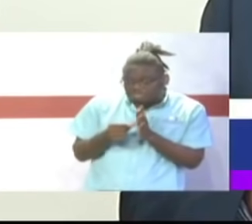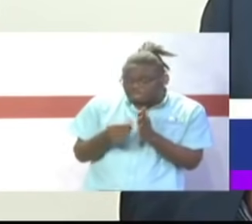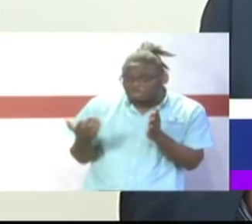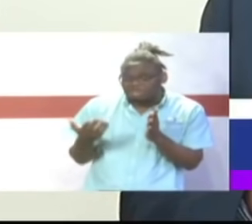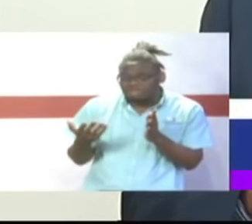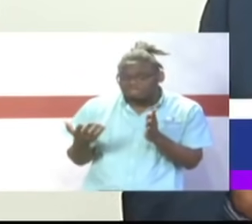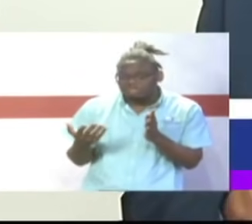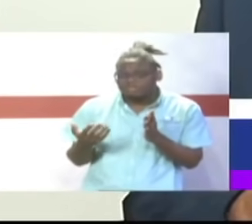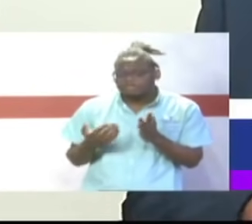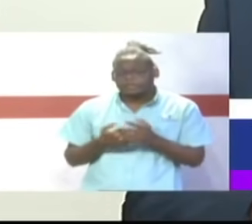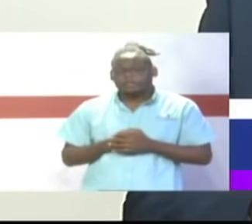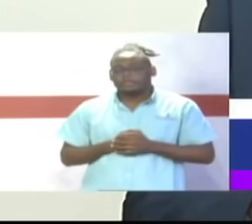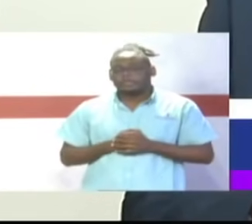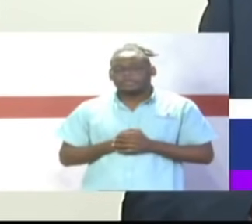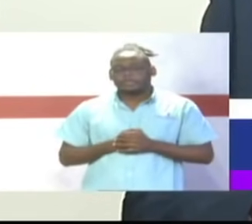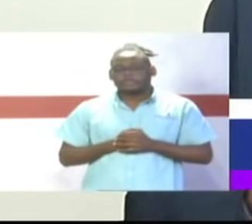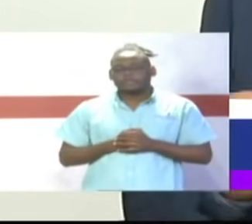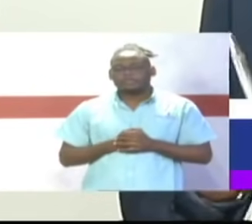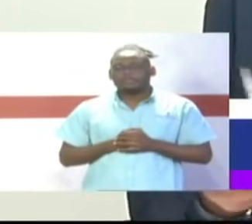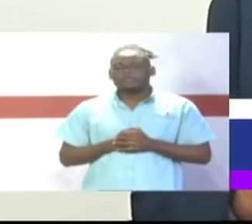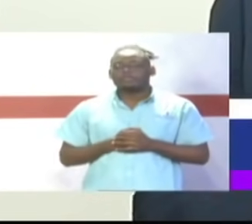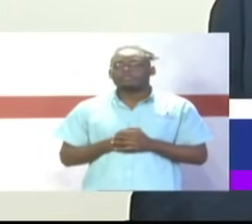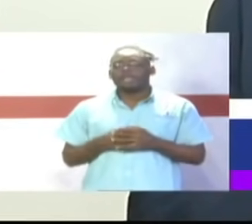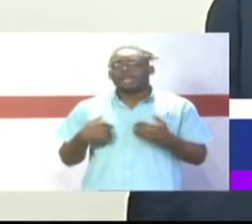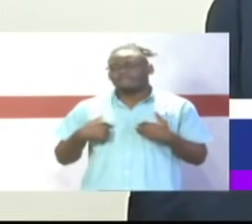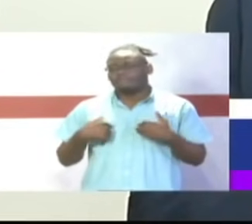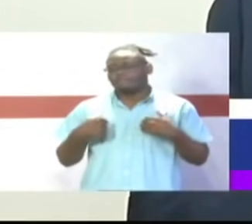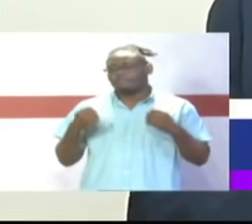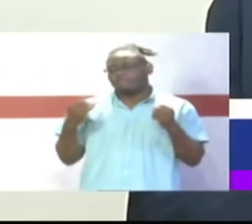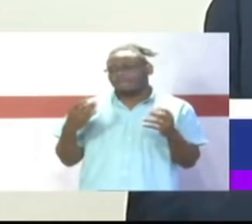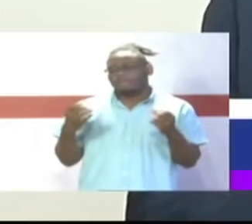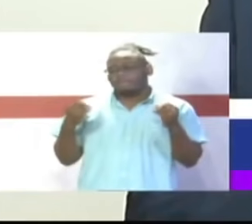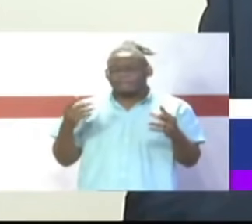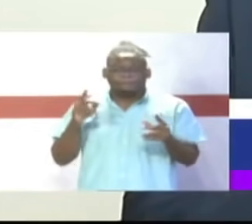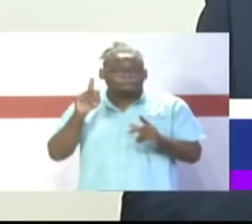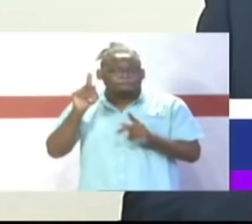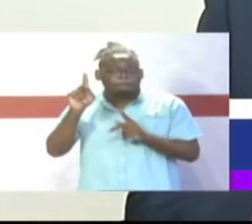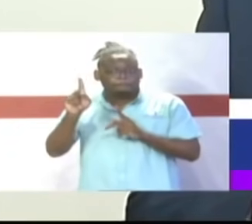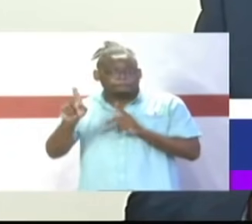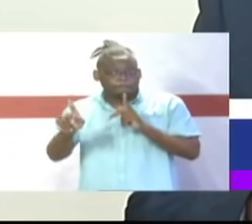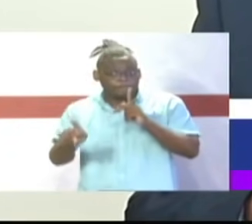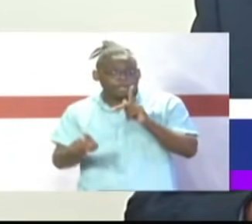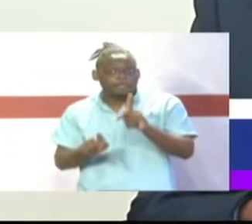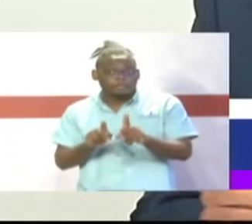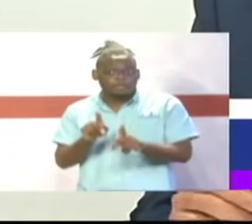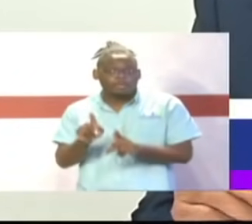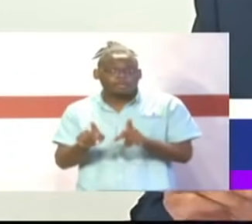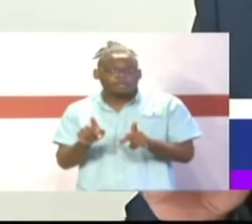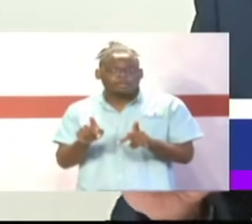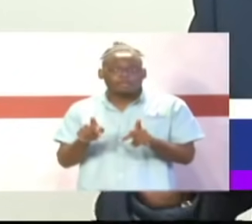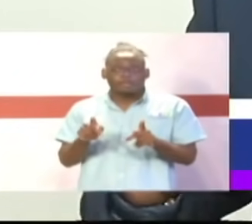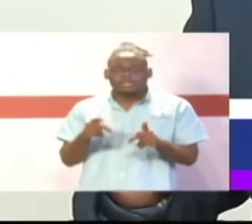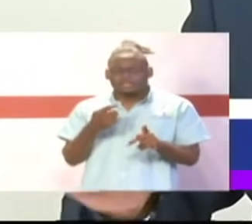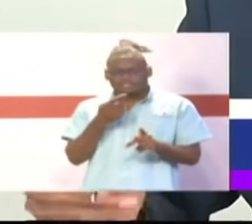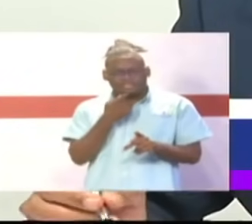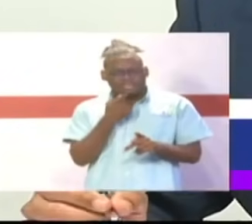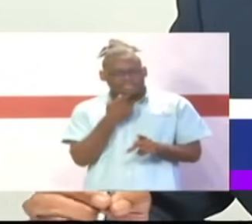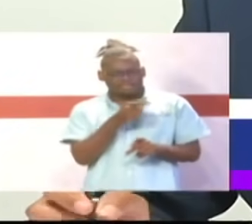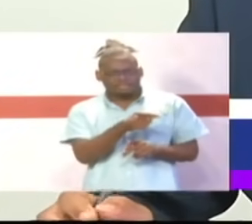many people are saying, and I'm getting this feedback, that those persons now who